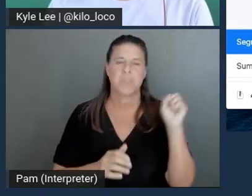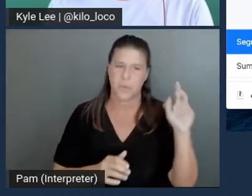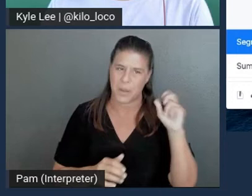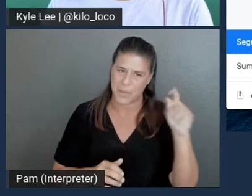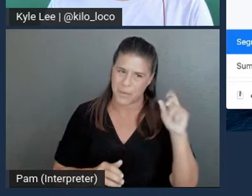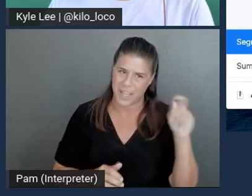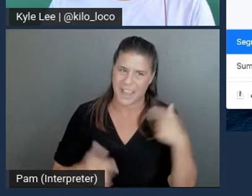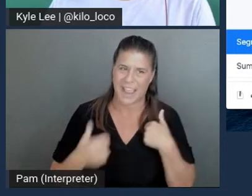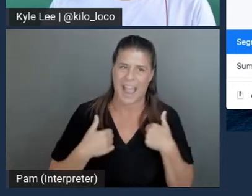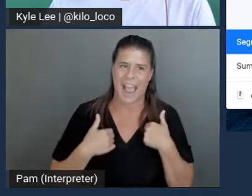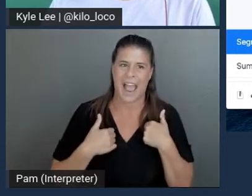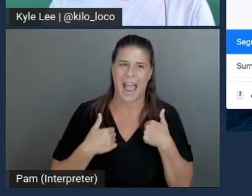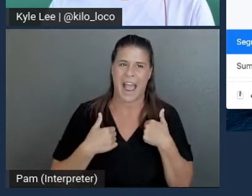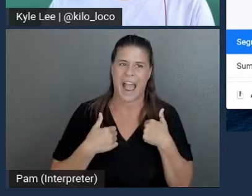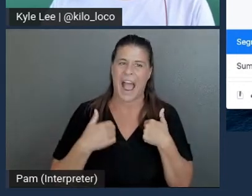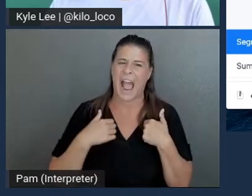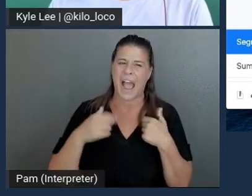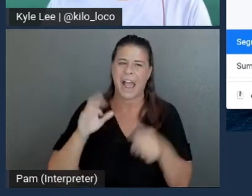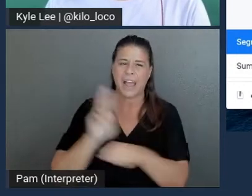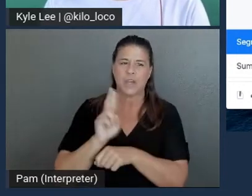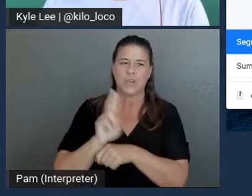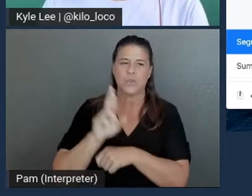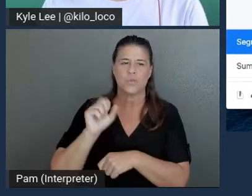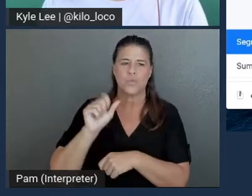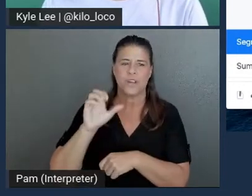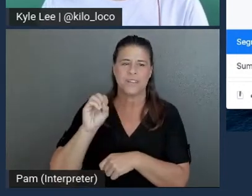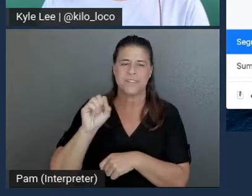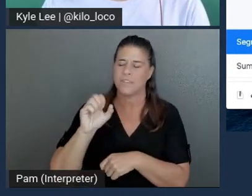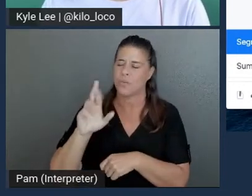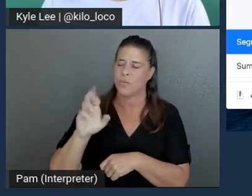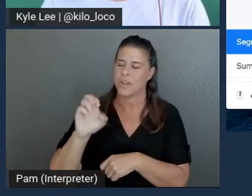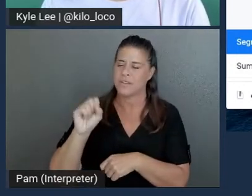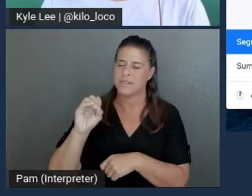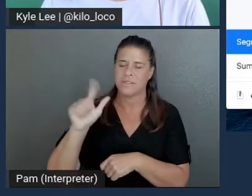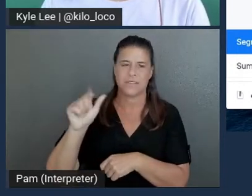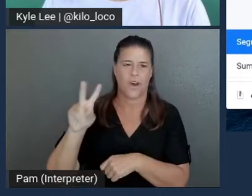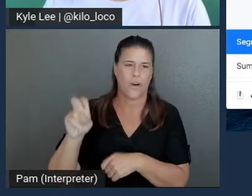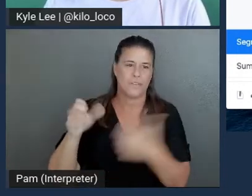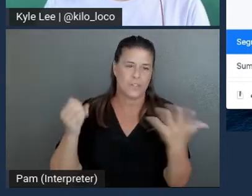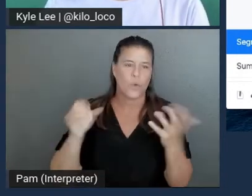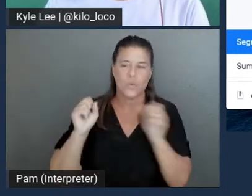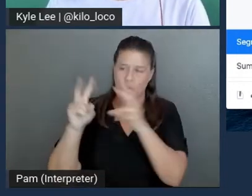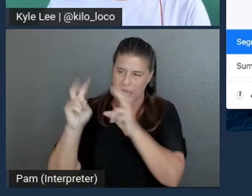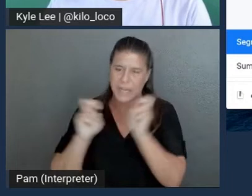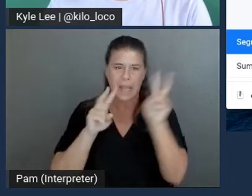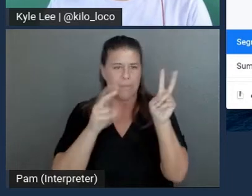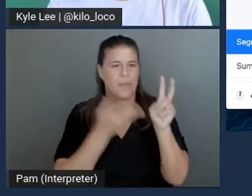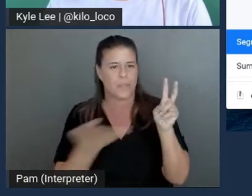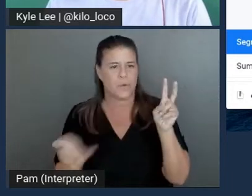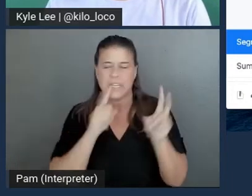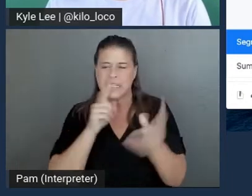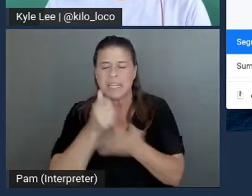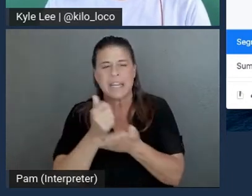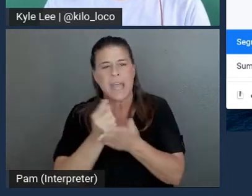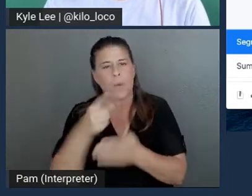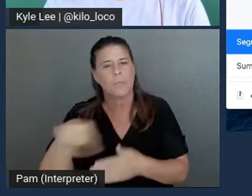yeah. I'm a Resolve user, so that's why. But yeah. So you can import those things, and it can help